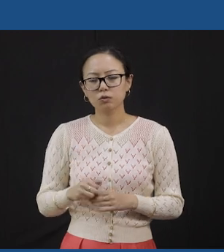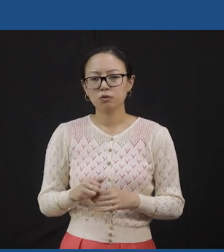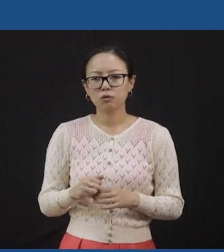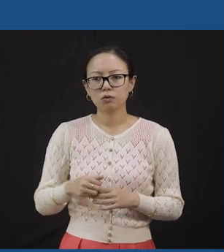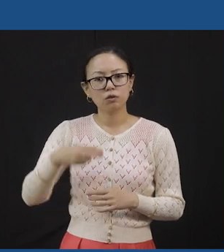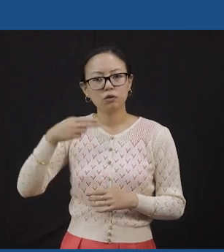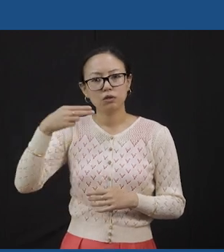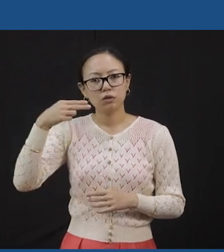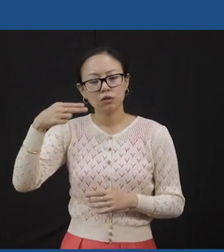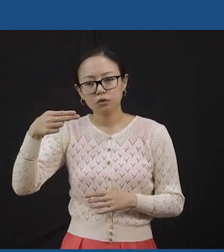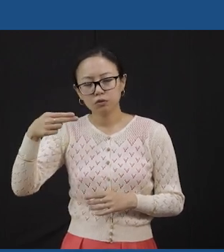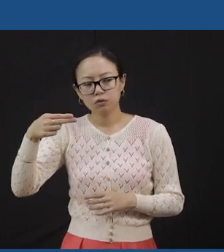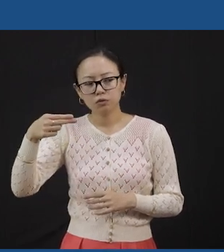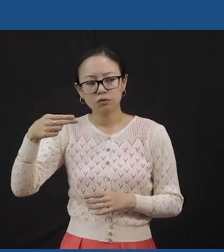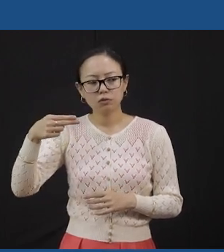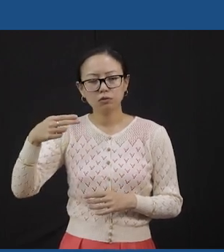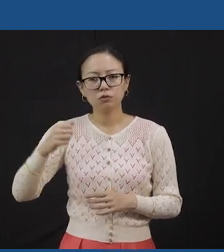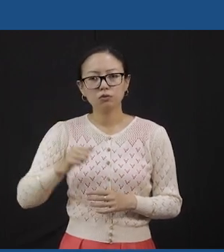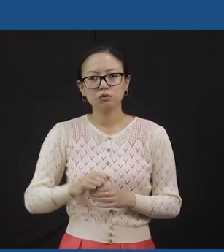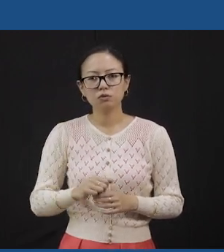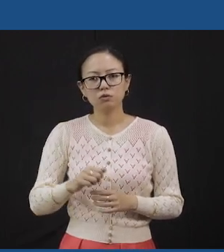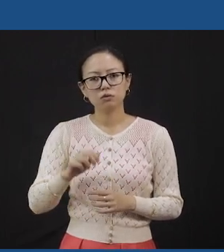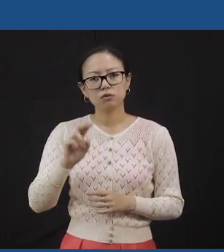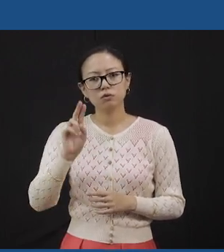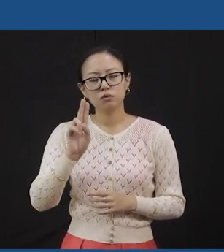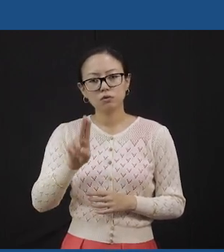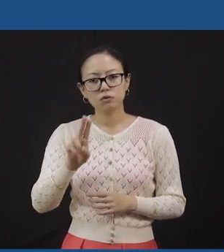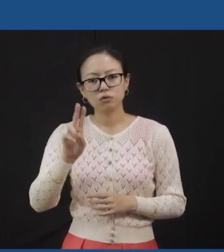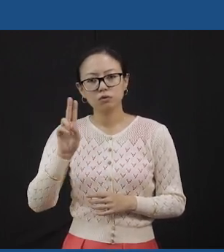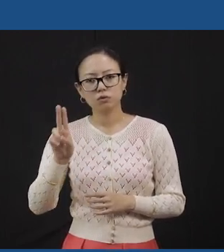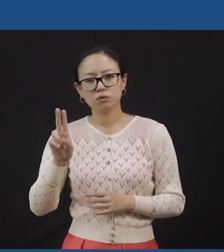21. 22.